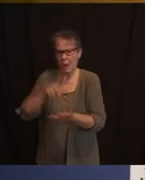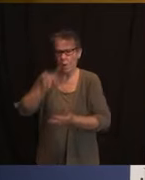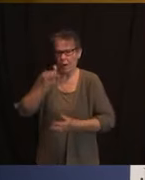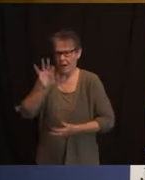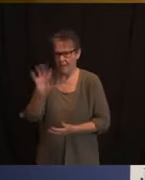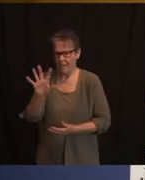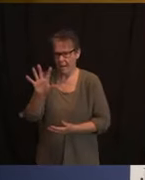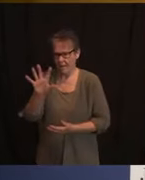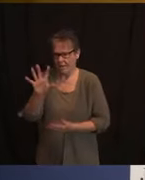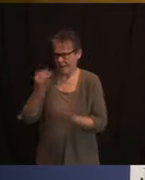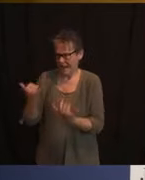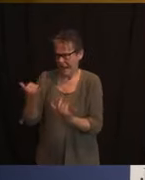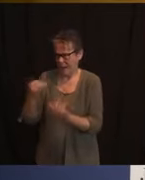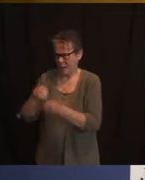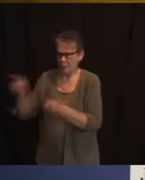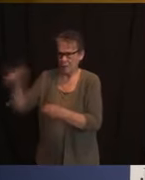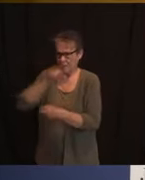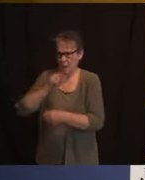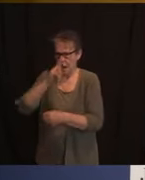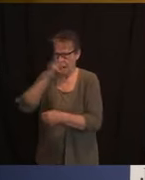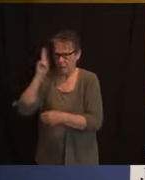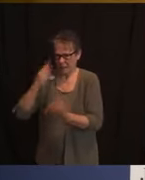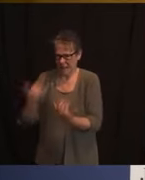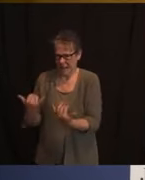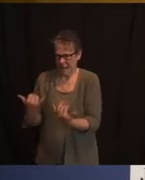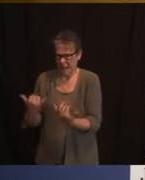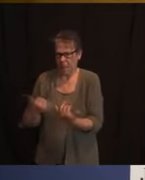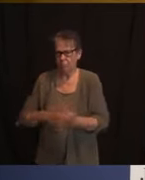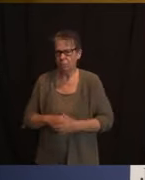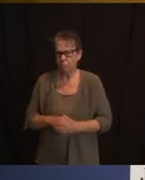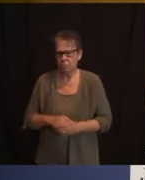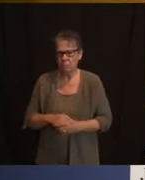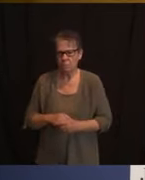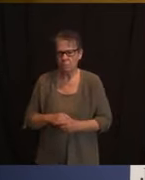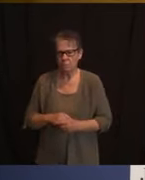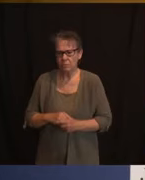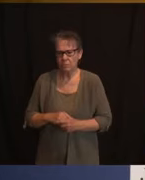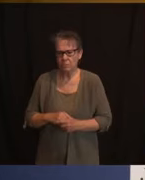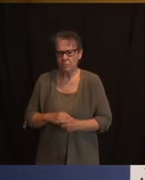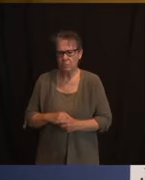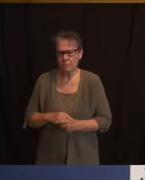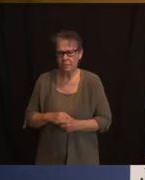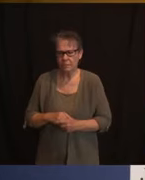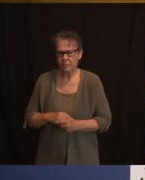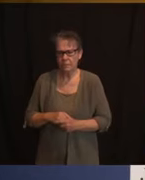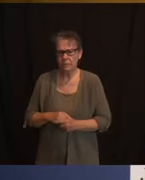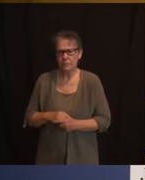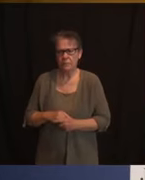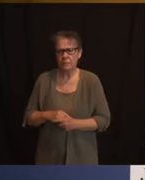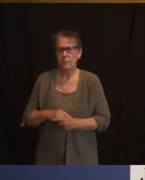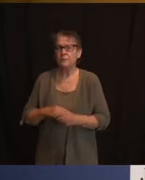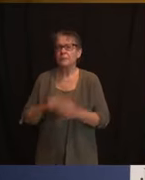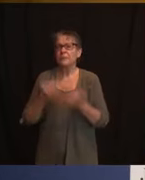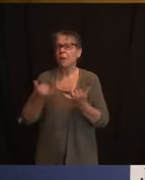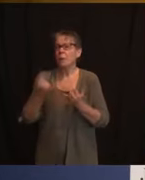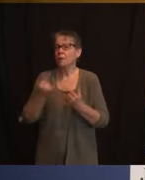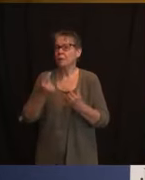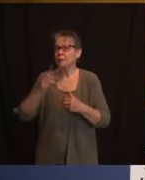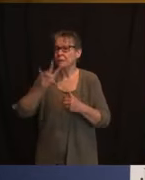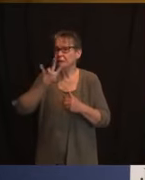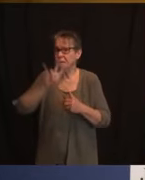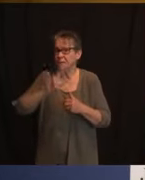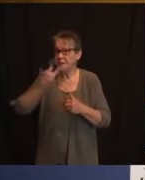1,255 individuals in critical care and 77% of them on ventilators. The governor reviewed the new cases